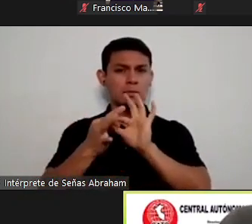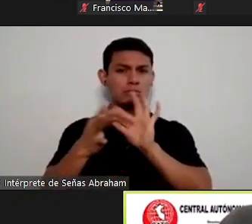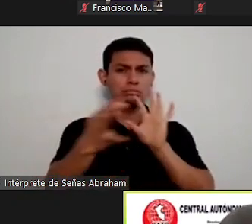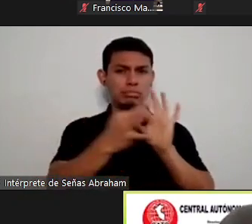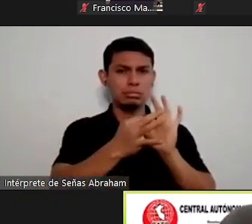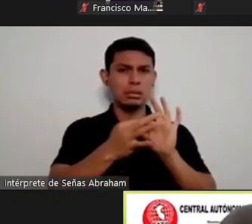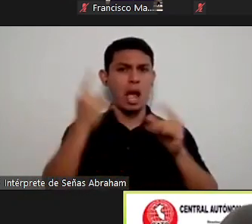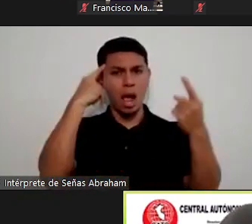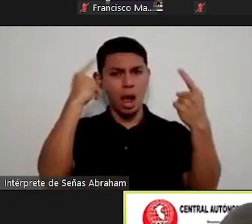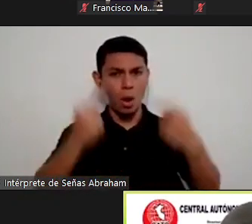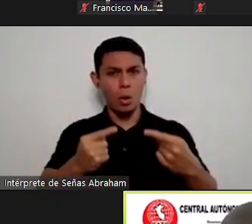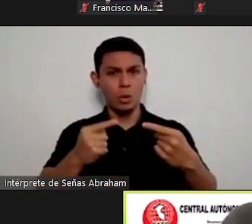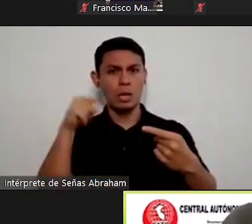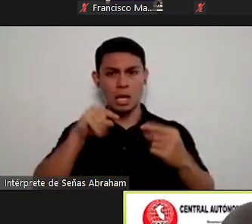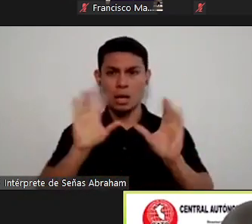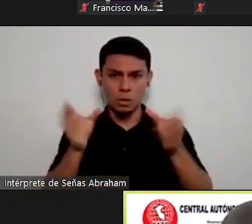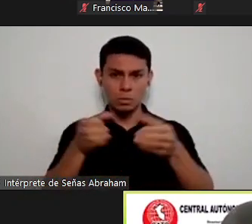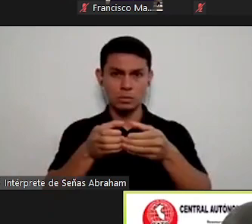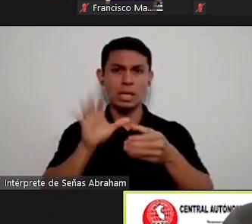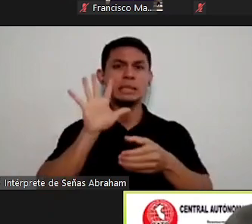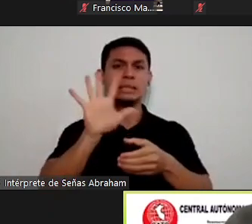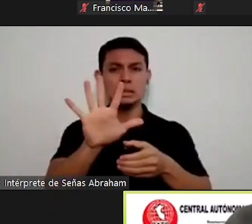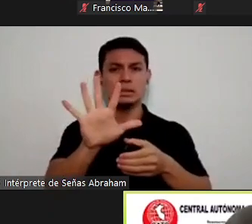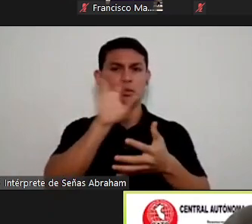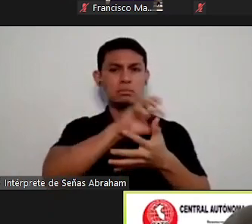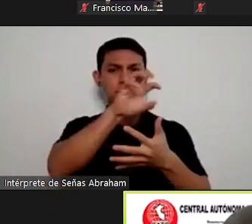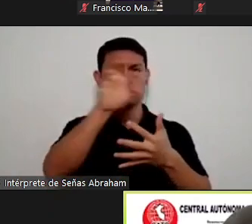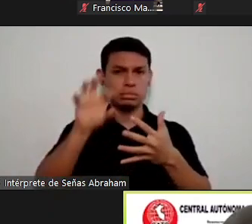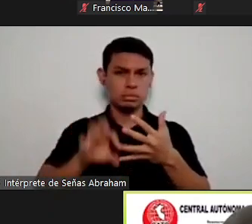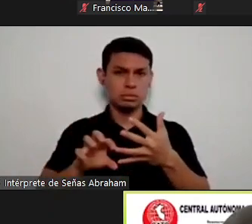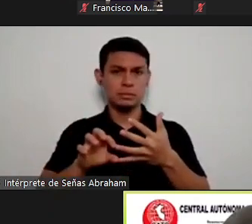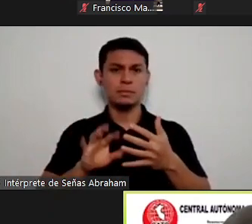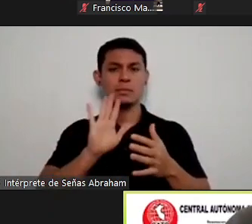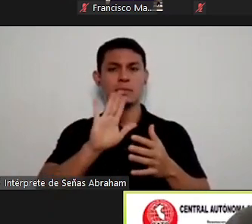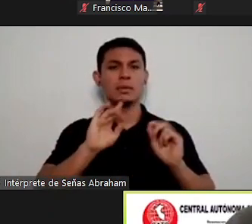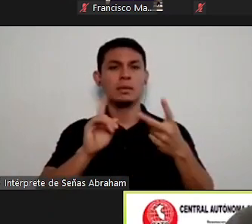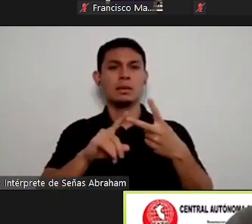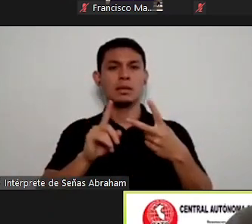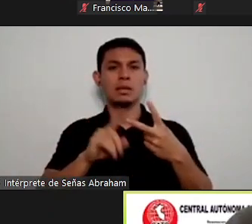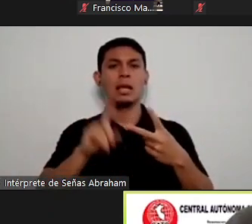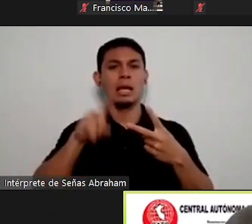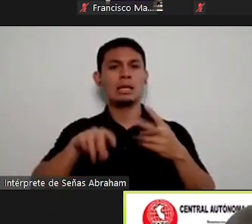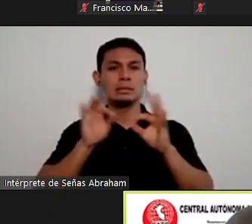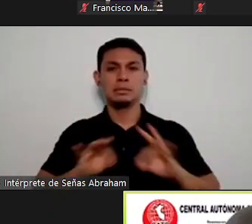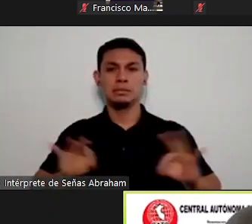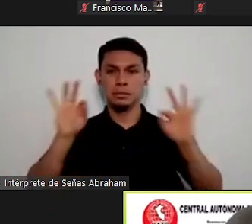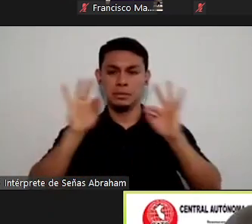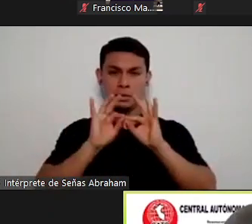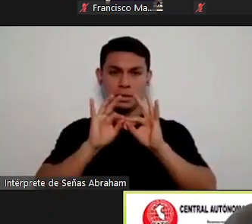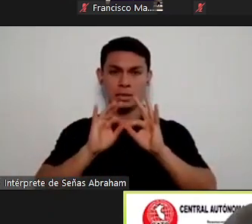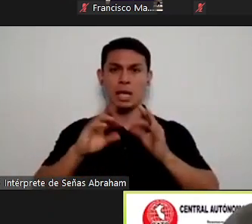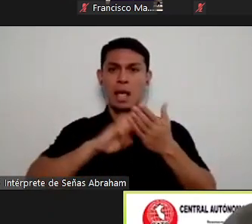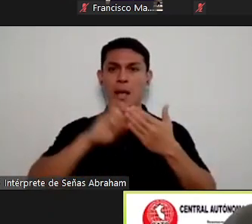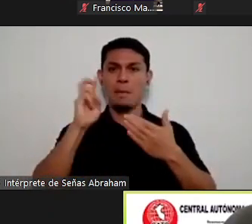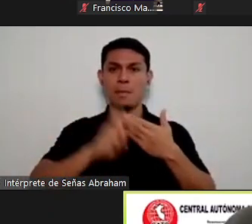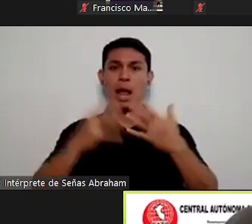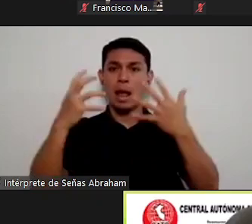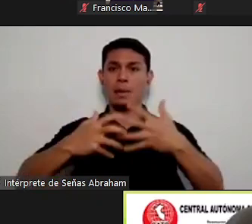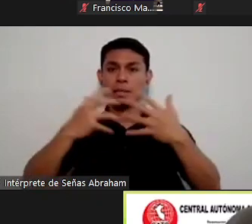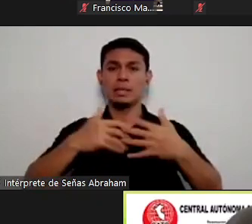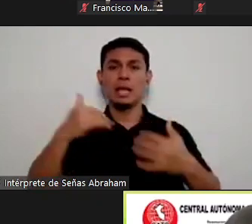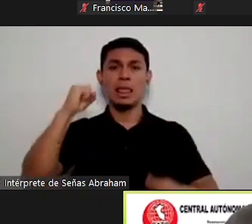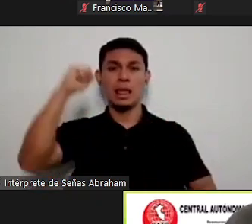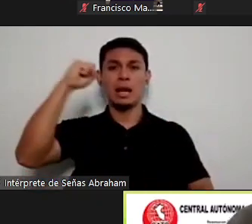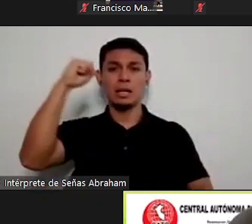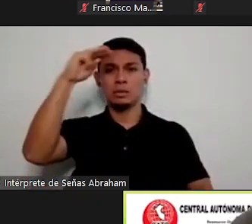to the binding of what the agreements of this committee for all five stakeholders second of all it's important that